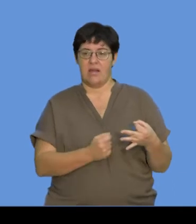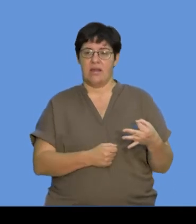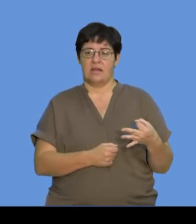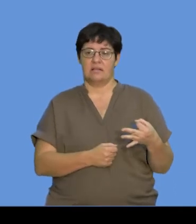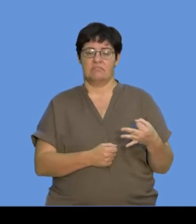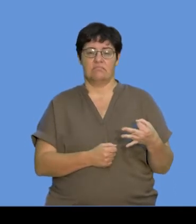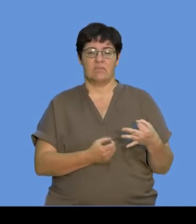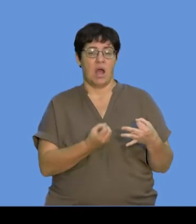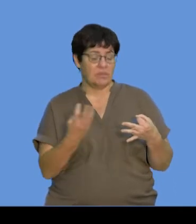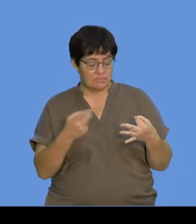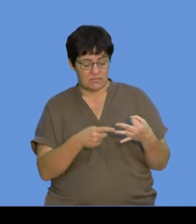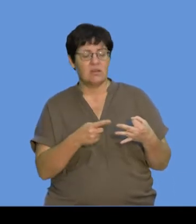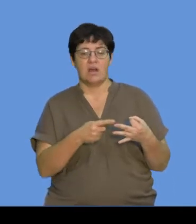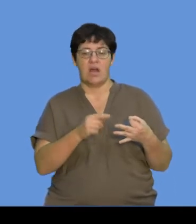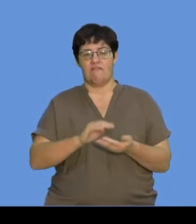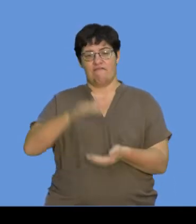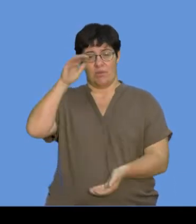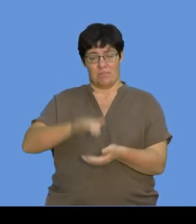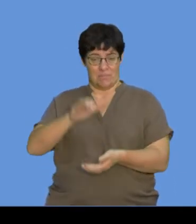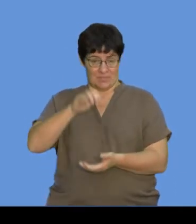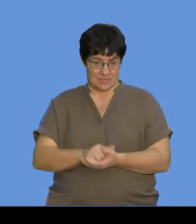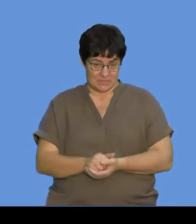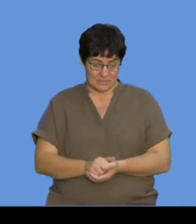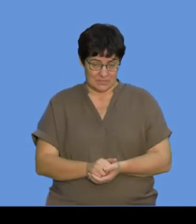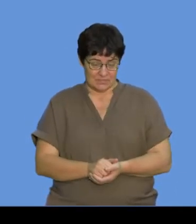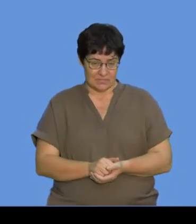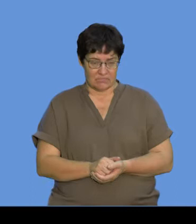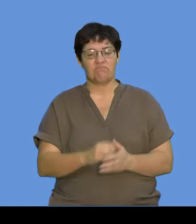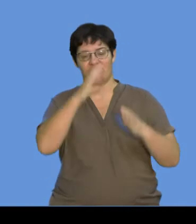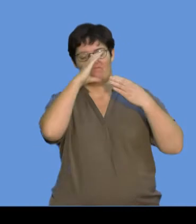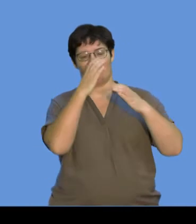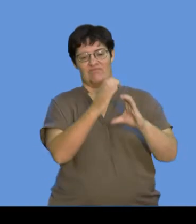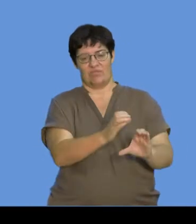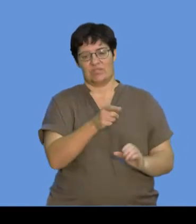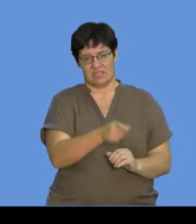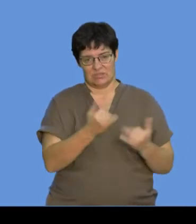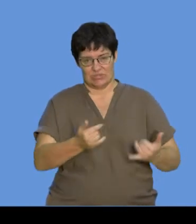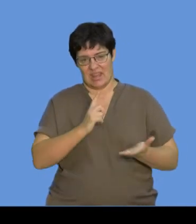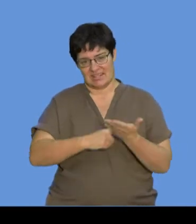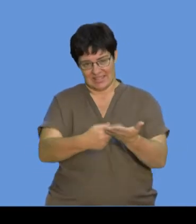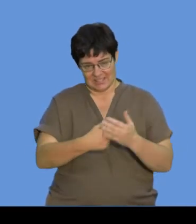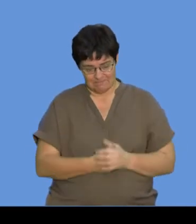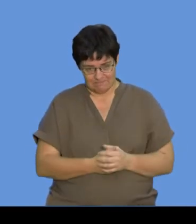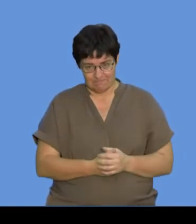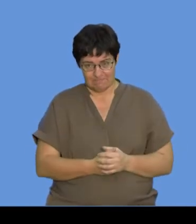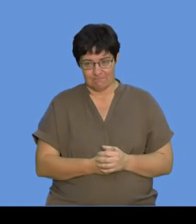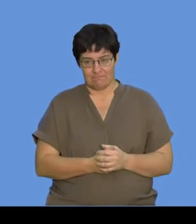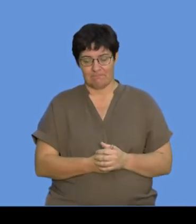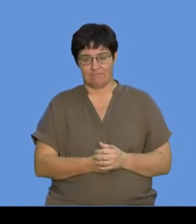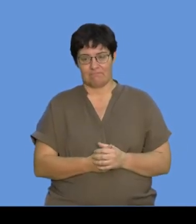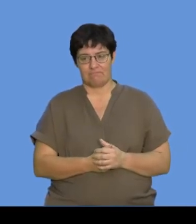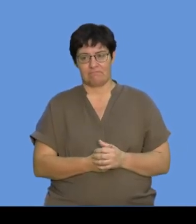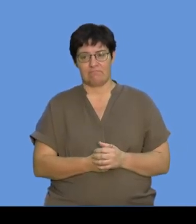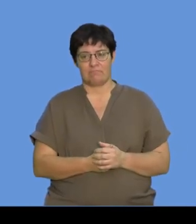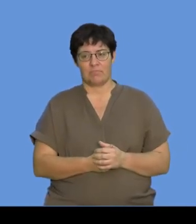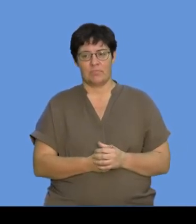quantities, as well as volume. So that's the focus in as far as today's discussion is concerned. Right.